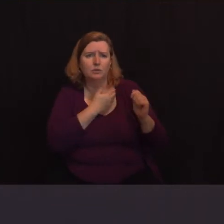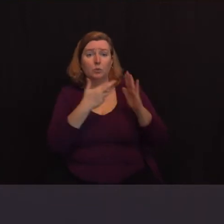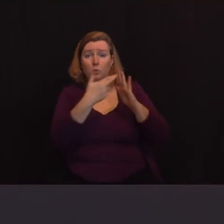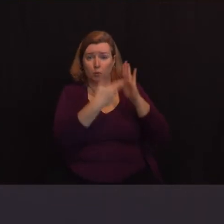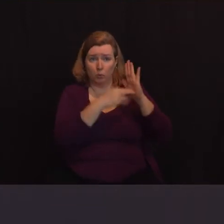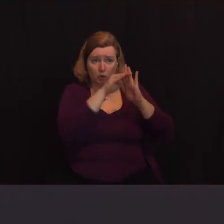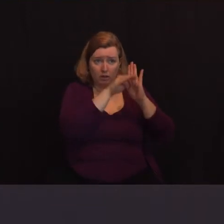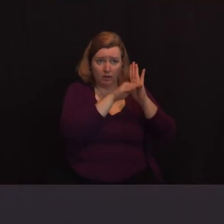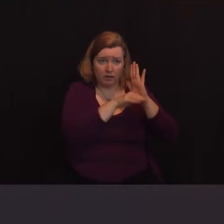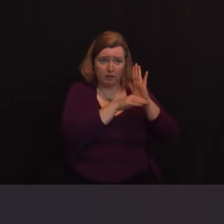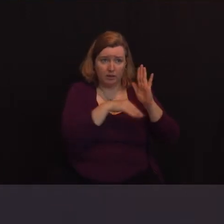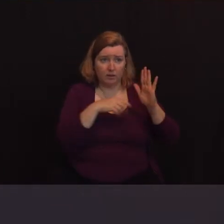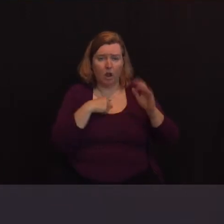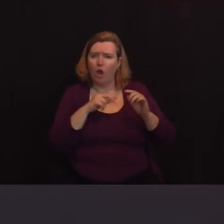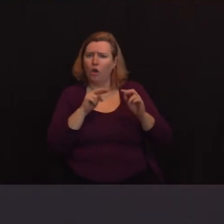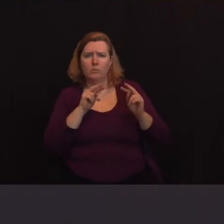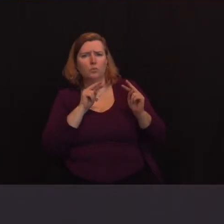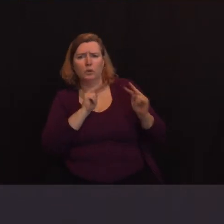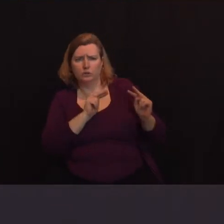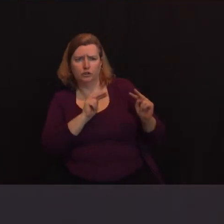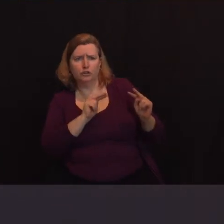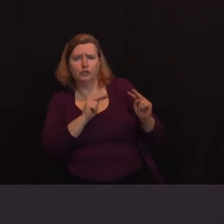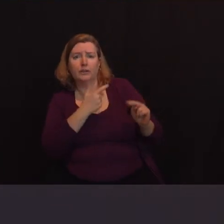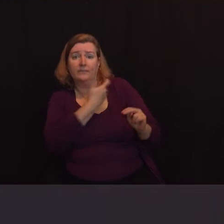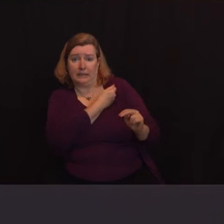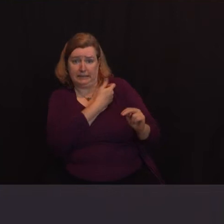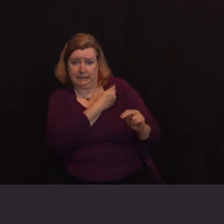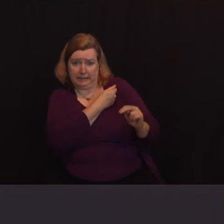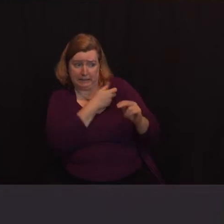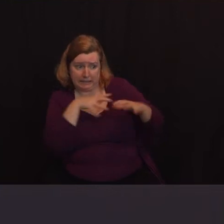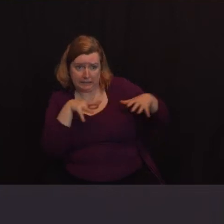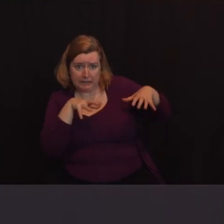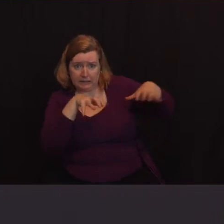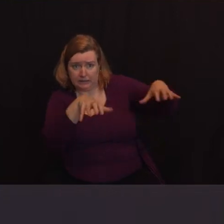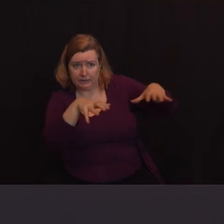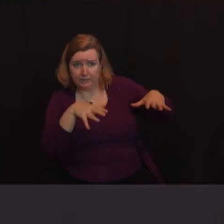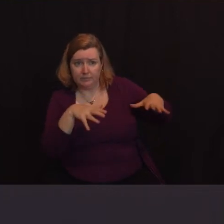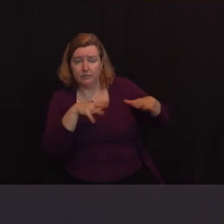this war, not us. Can't